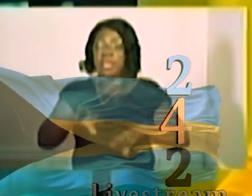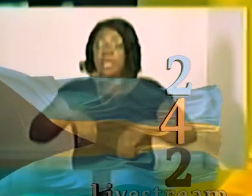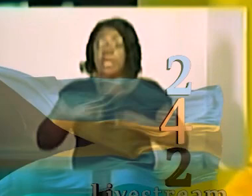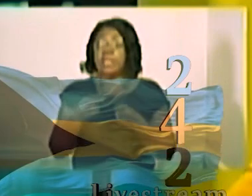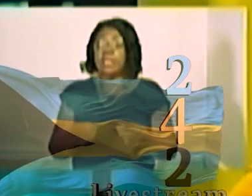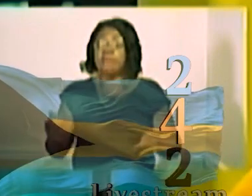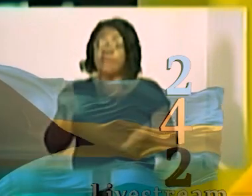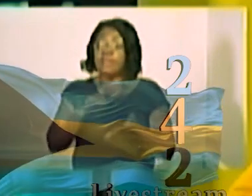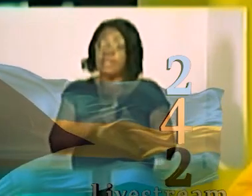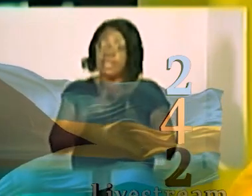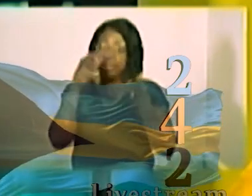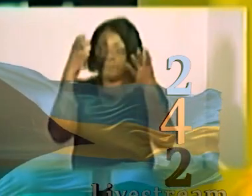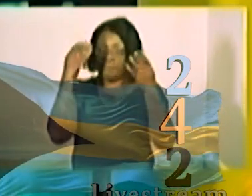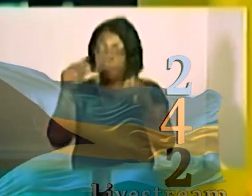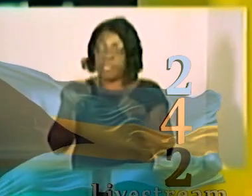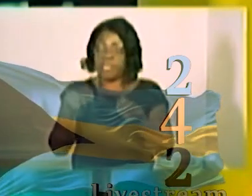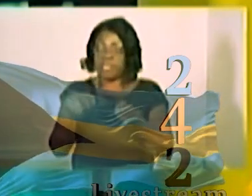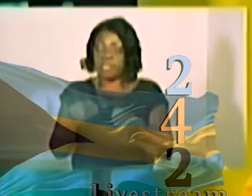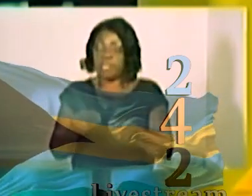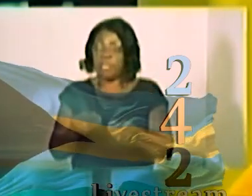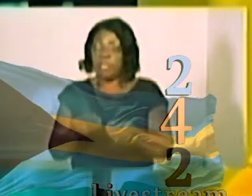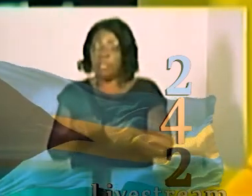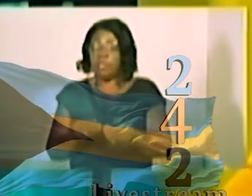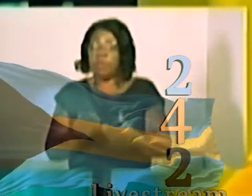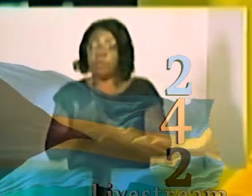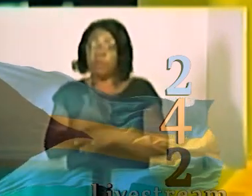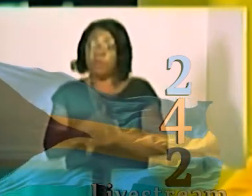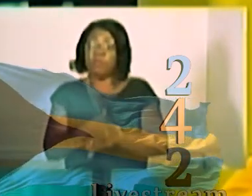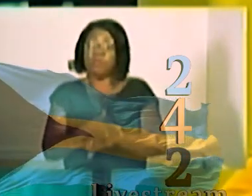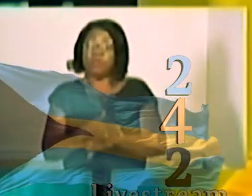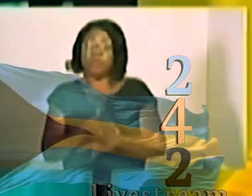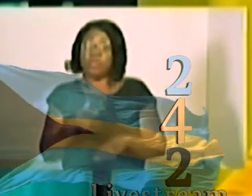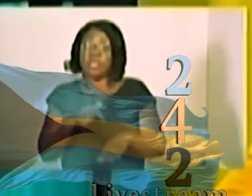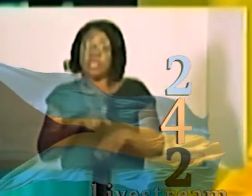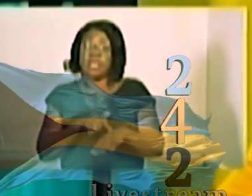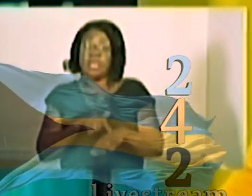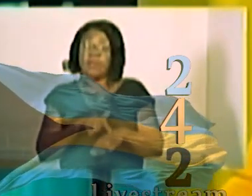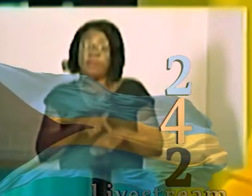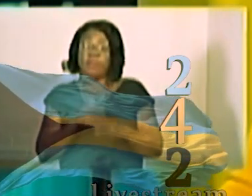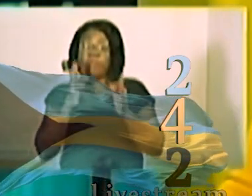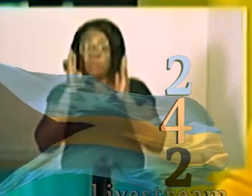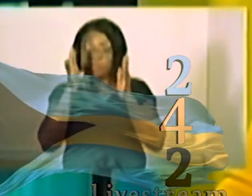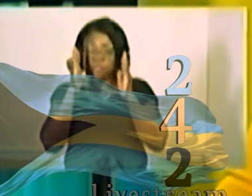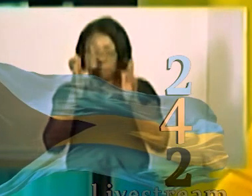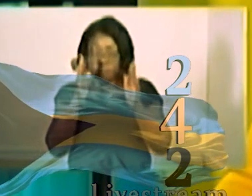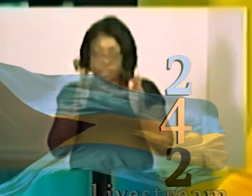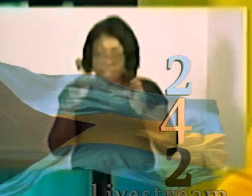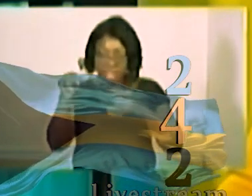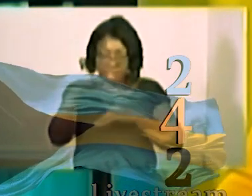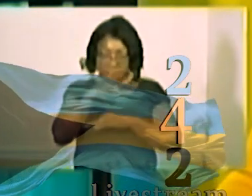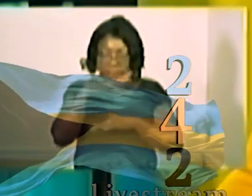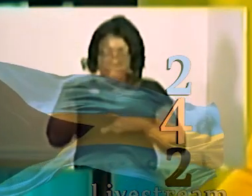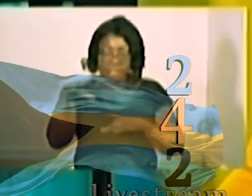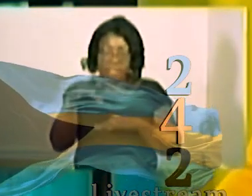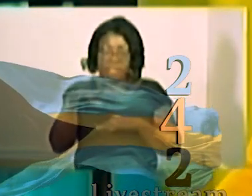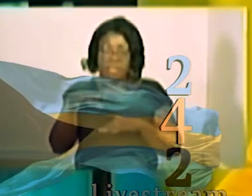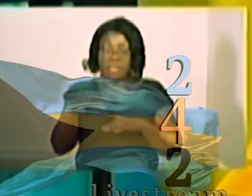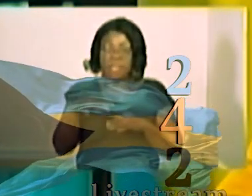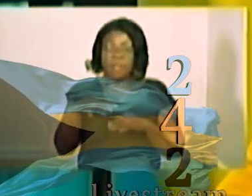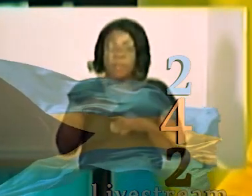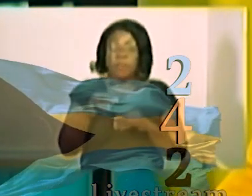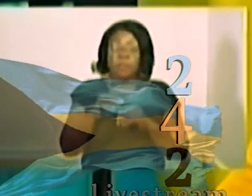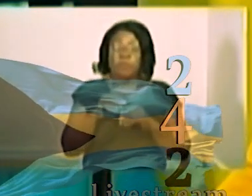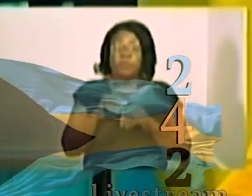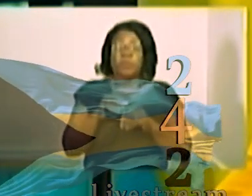given that we've gone through these incubation periods with close observation and surveillance, it was